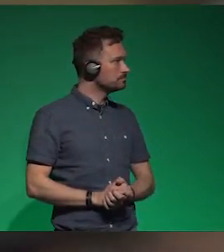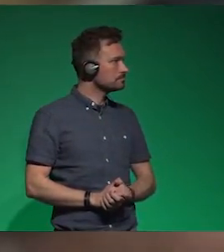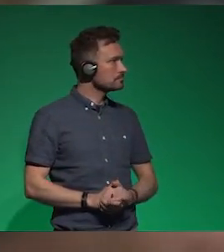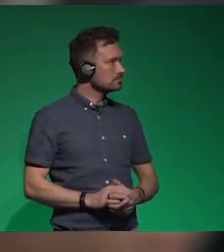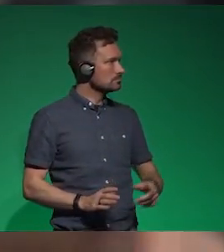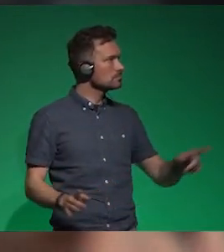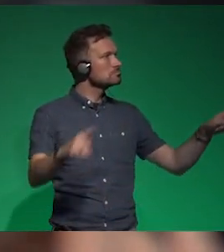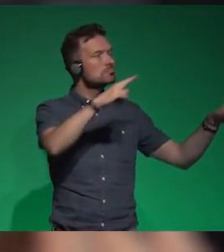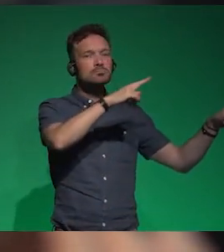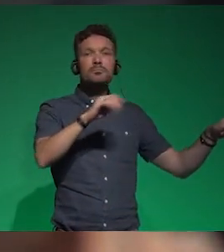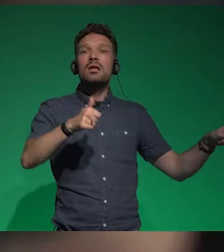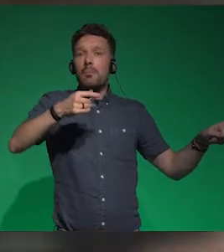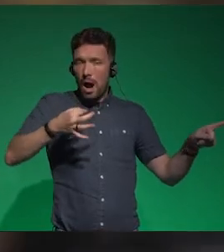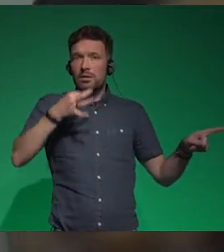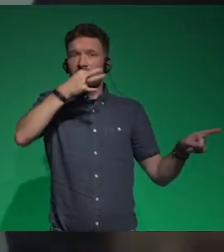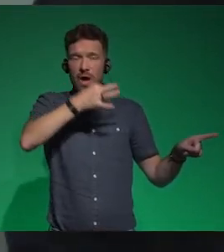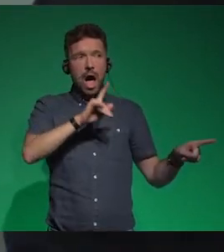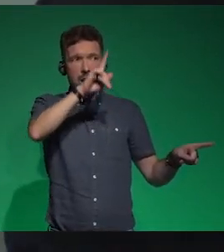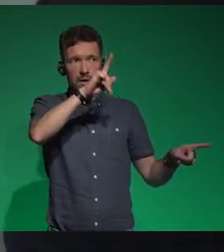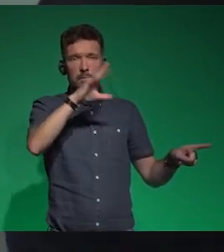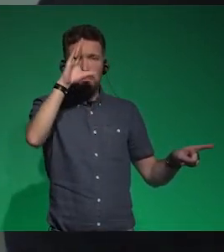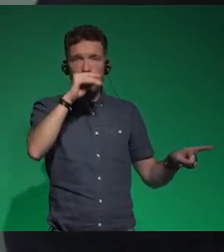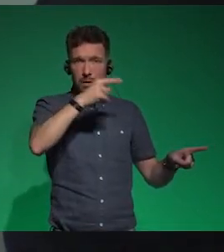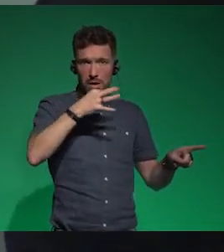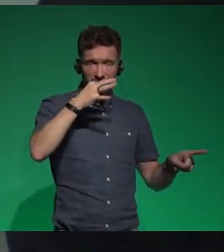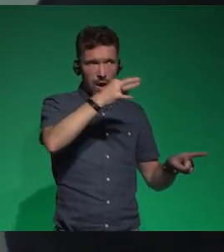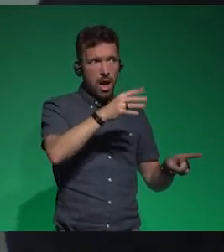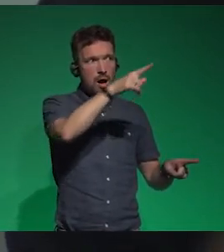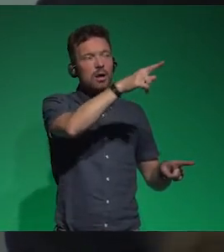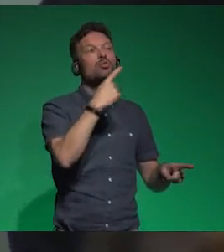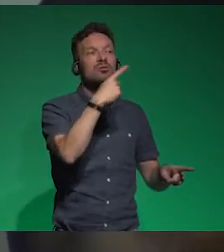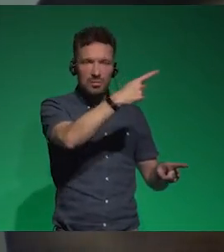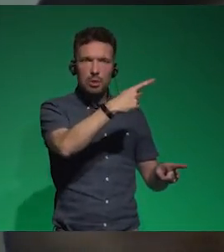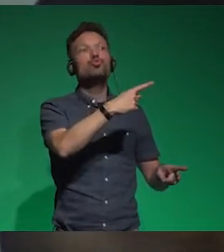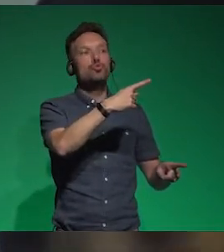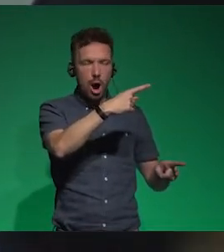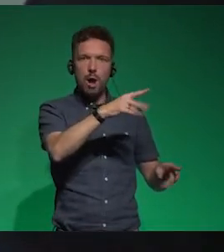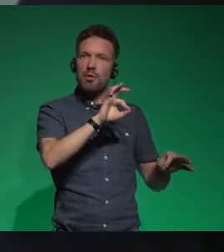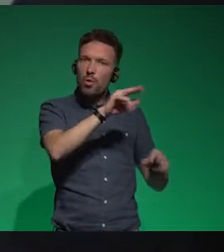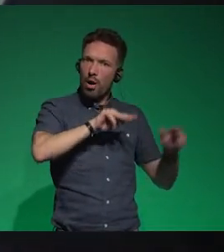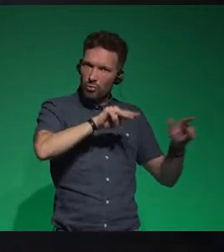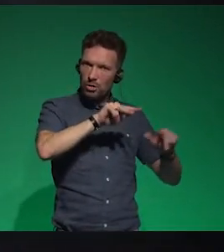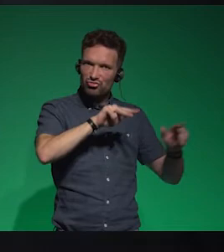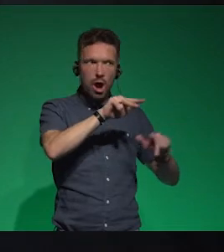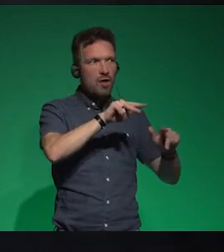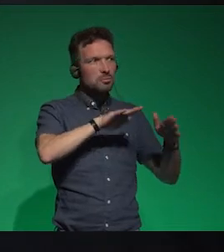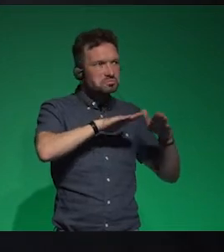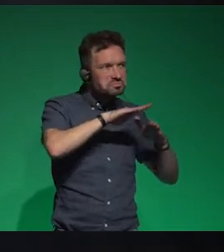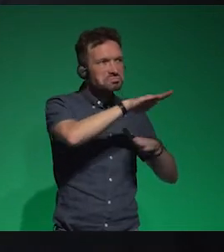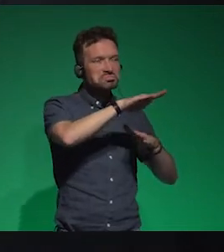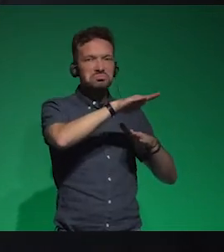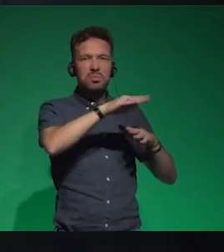the plantations were very productive in capturing, I guess, CO2 from the atmosphere, or carbon from the atmosphere, but that it